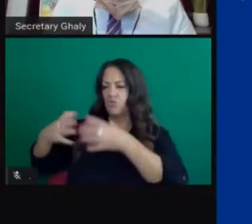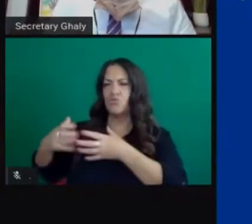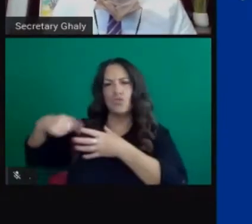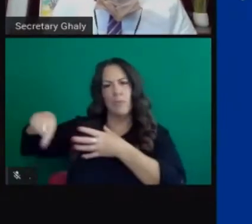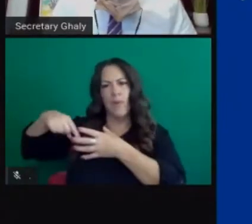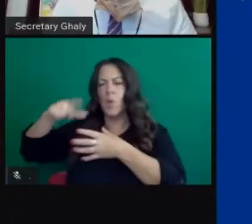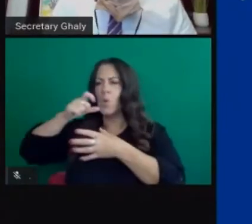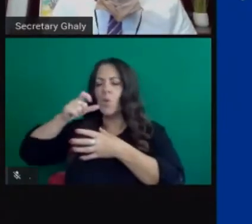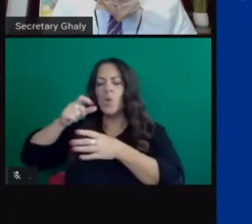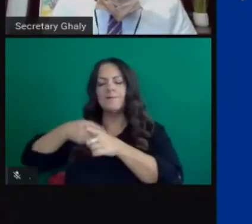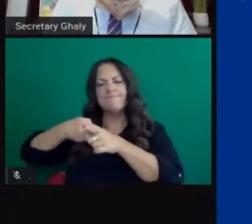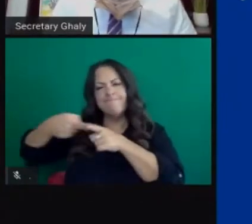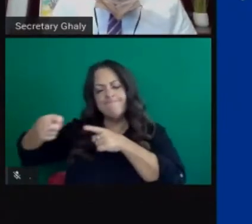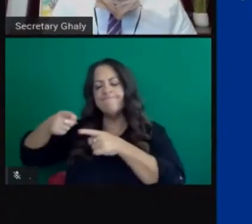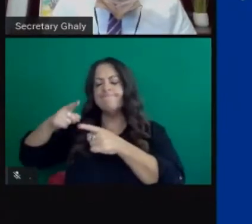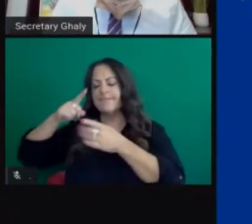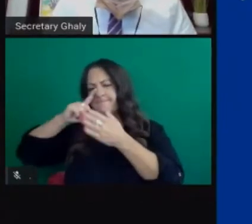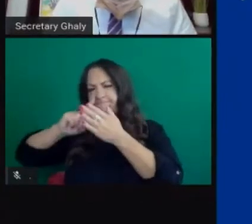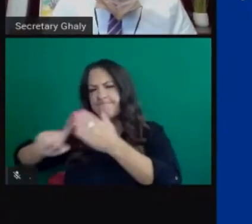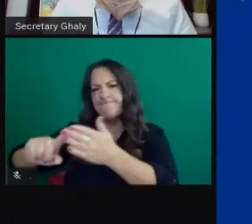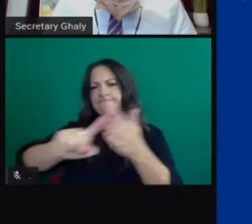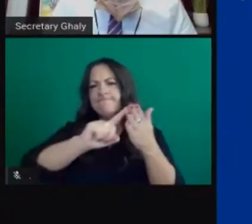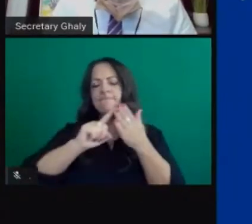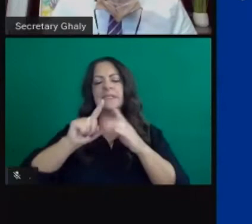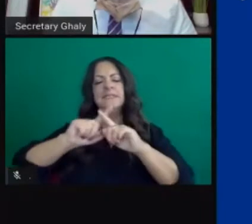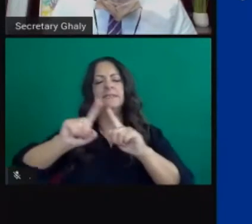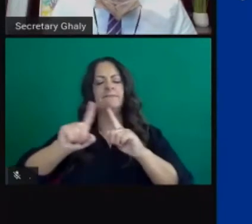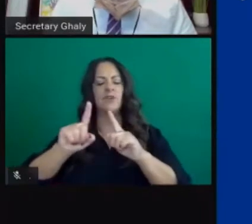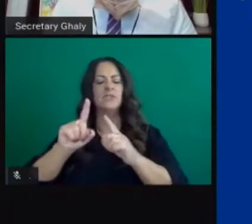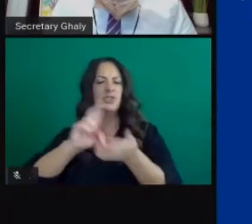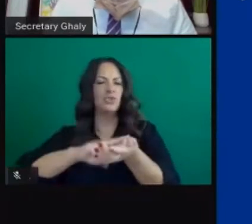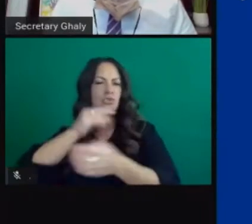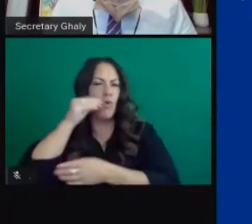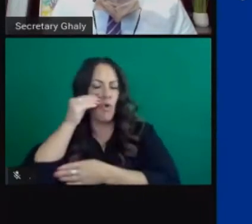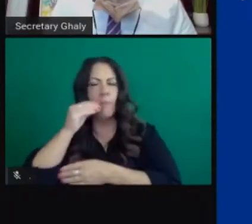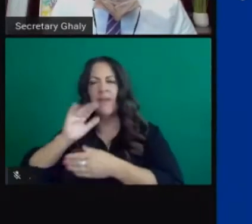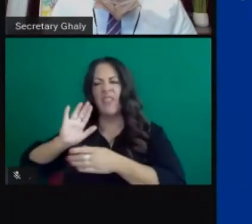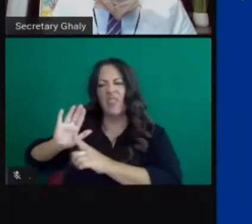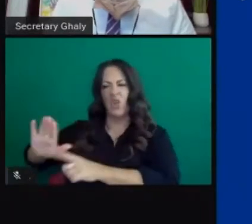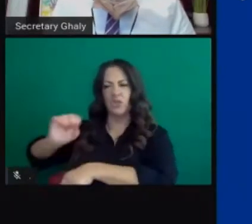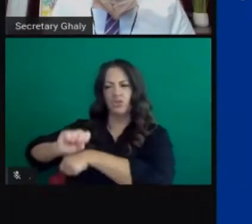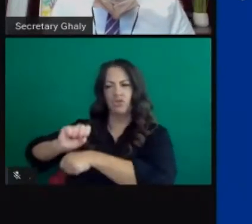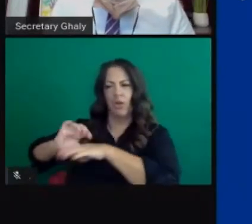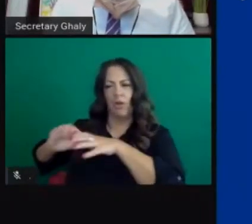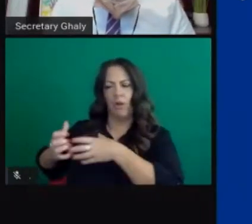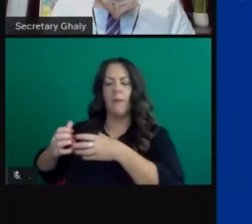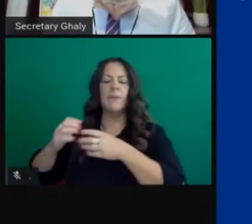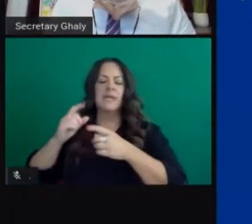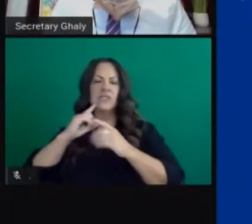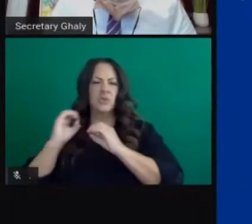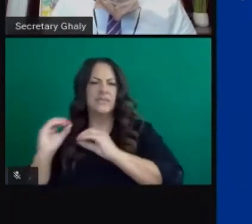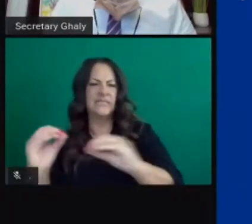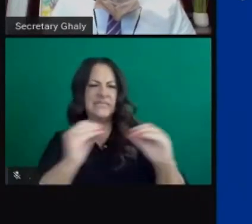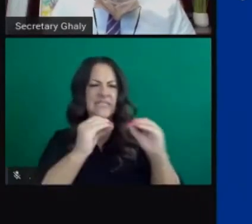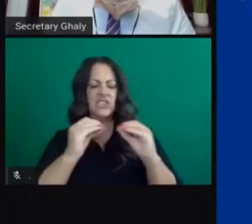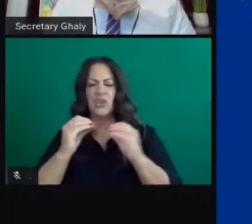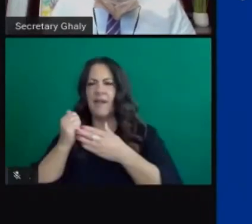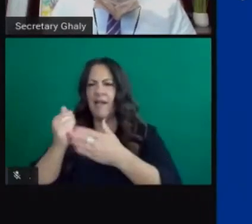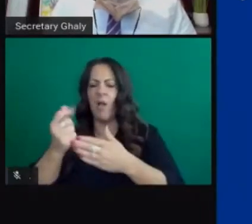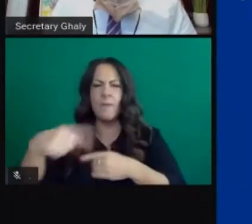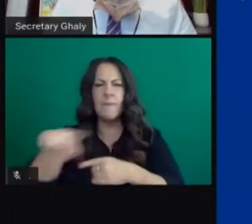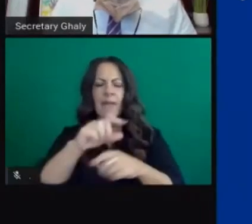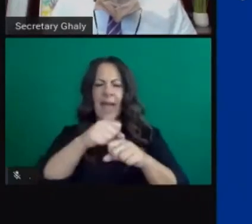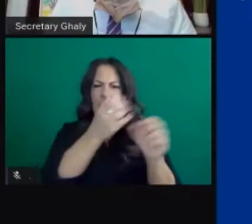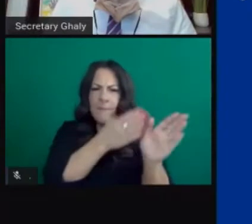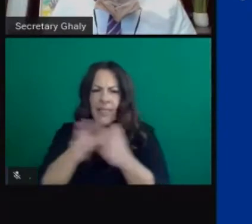in skilled nursing facilities as strategies to reduce transmission. We implemented mitigation plans